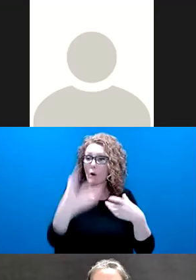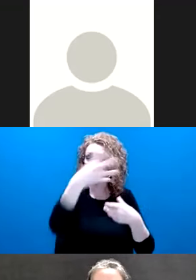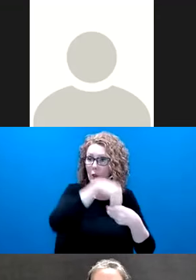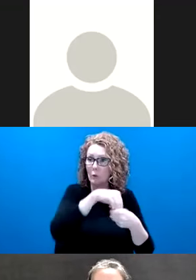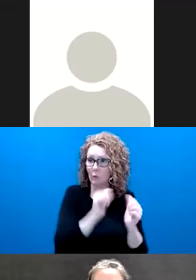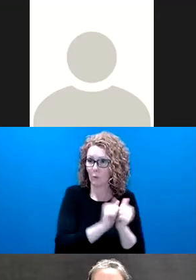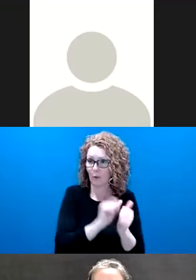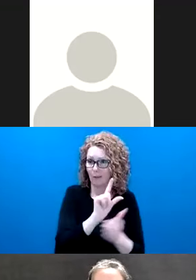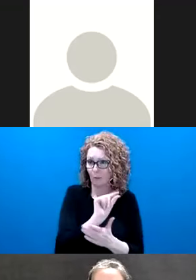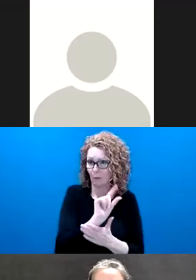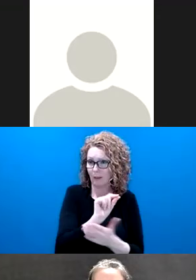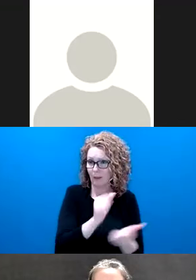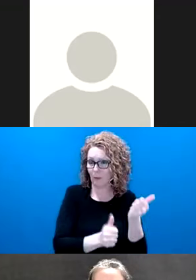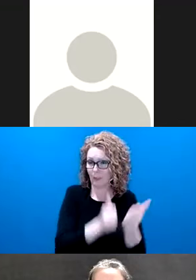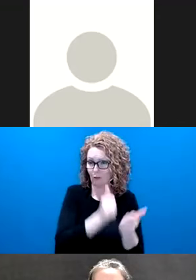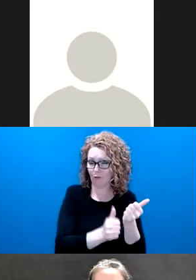credits?